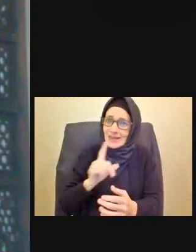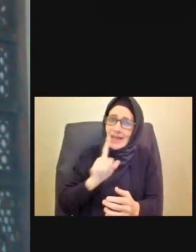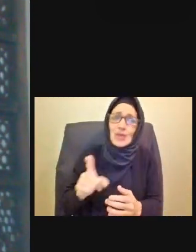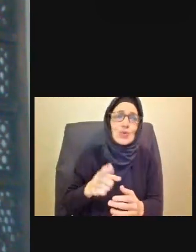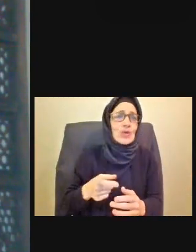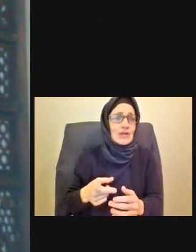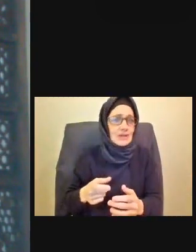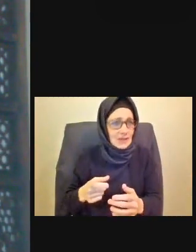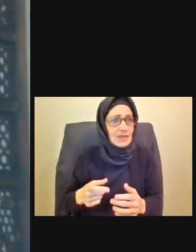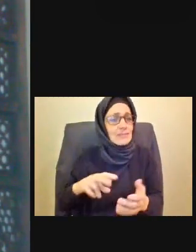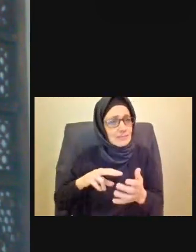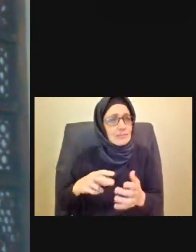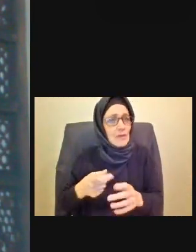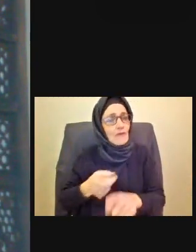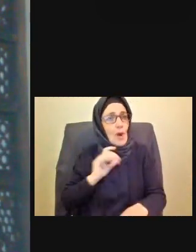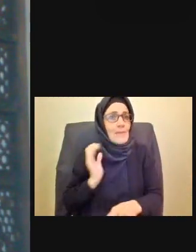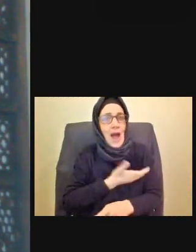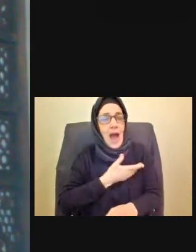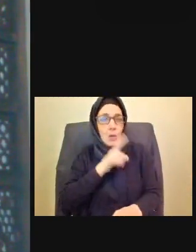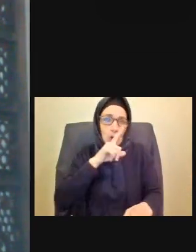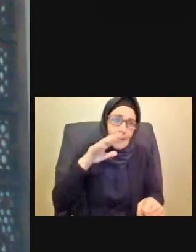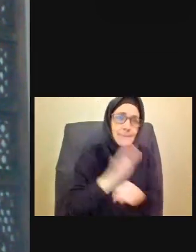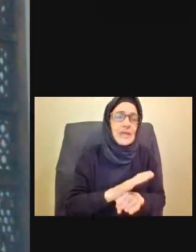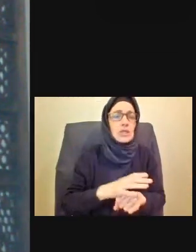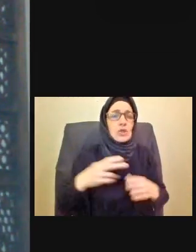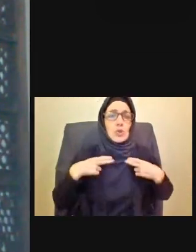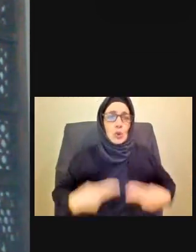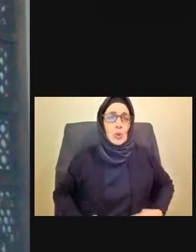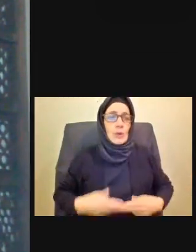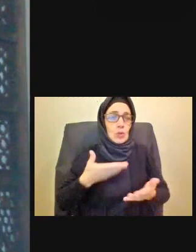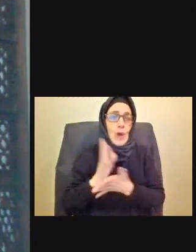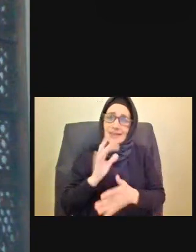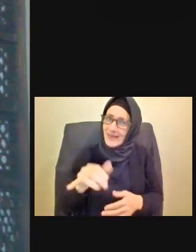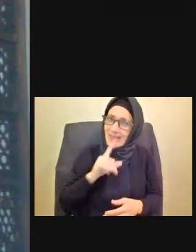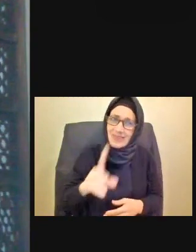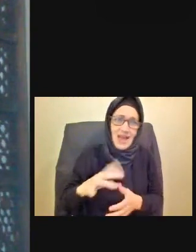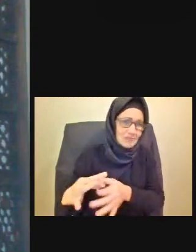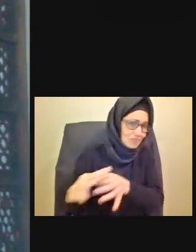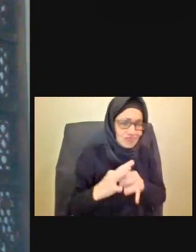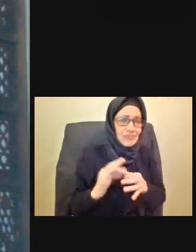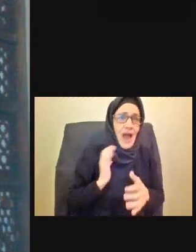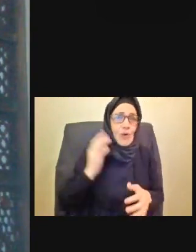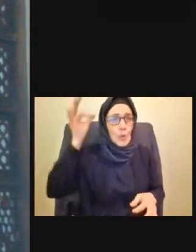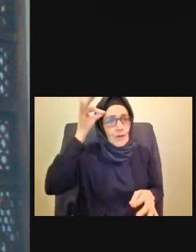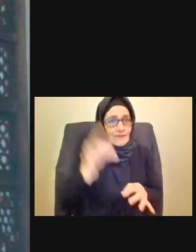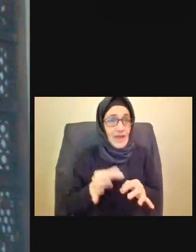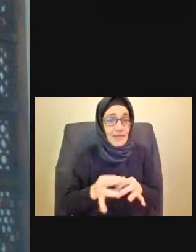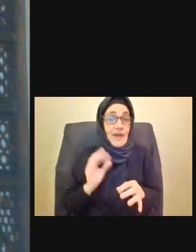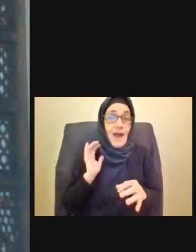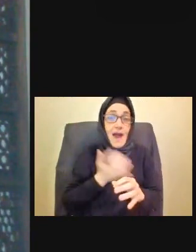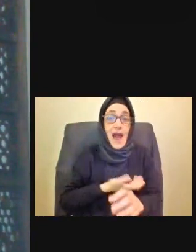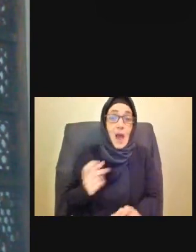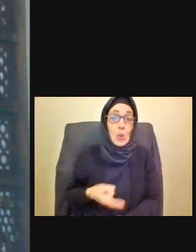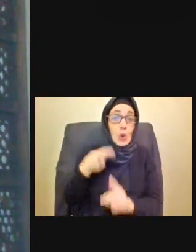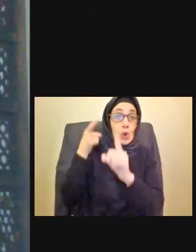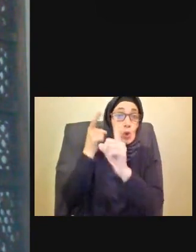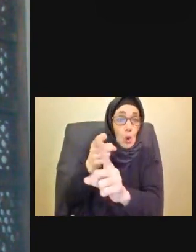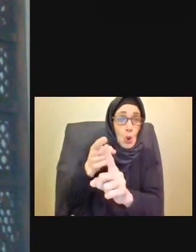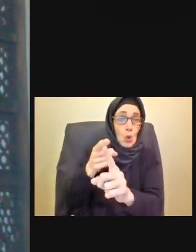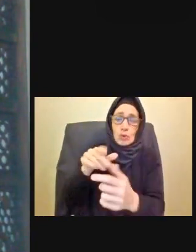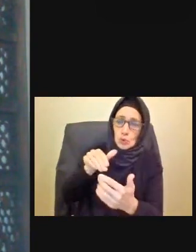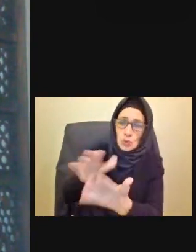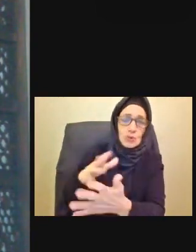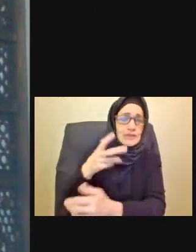rights, which is a central concept within our faith. And our goal is to address vaccine equity and